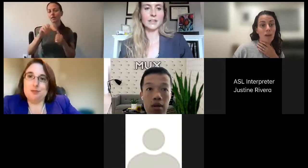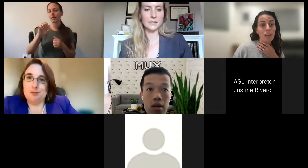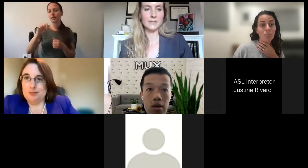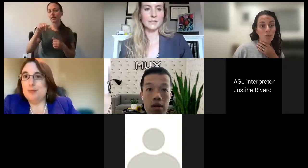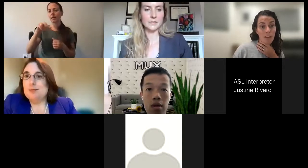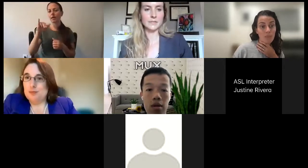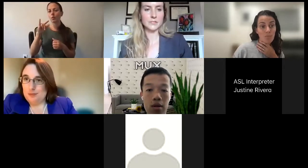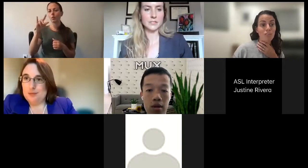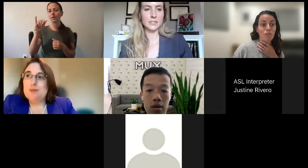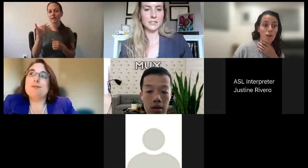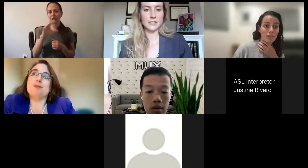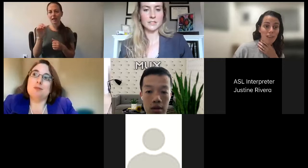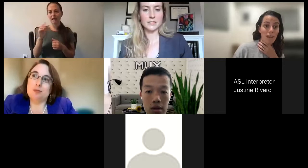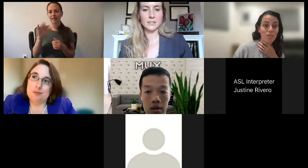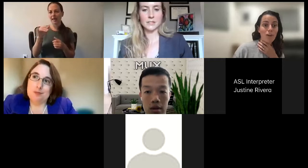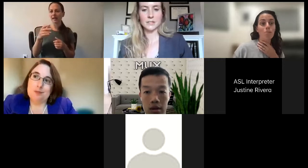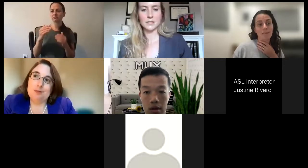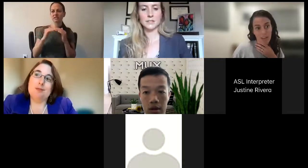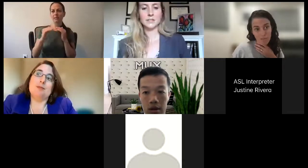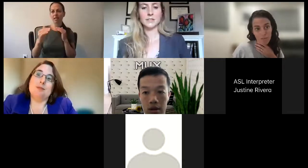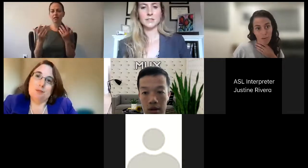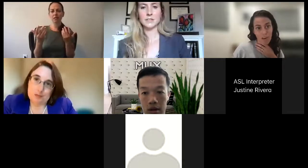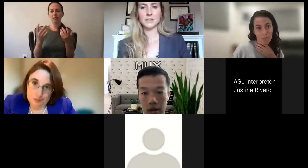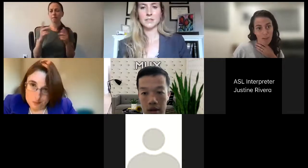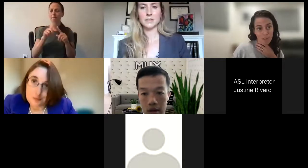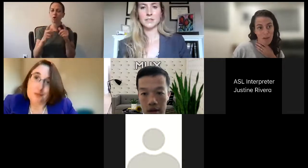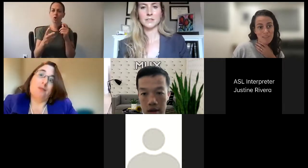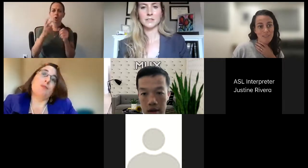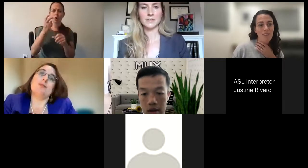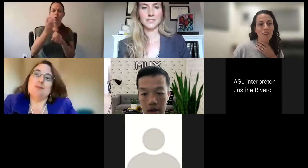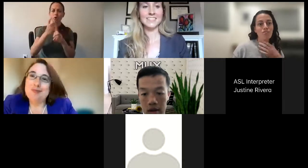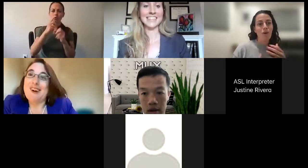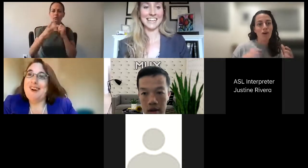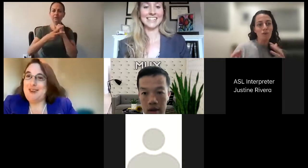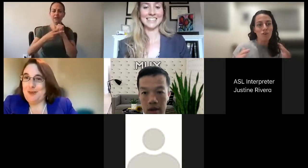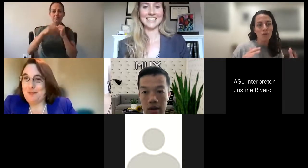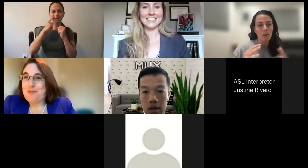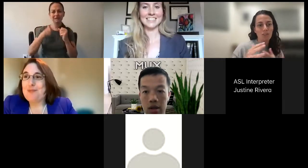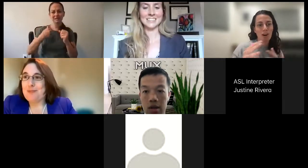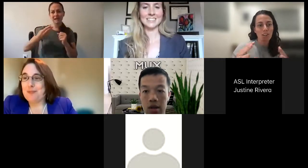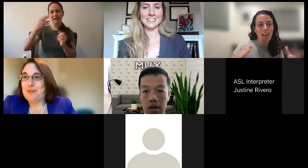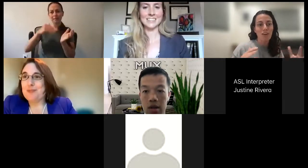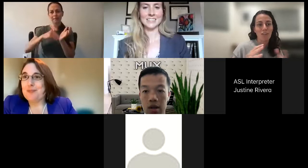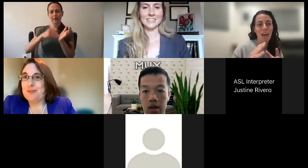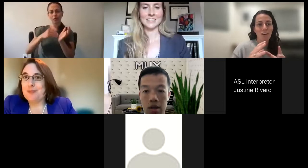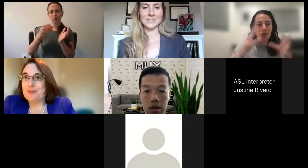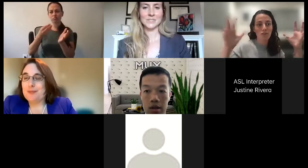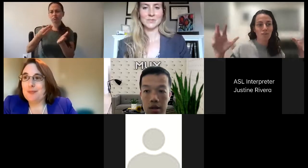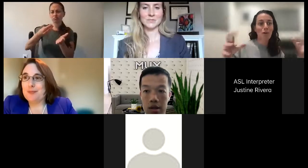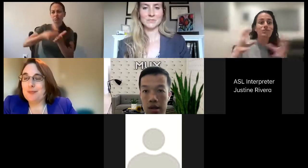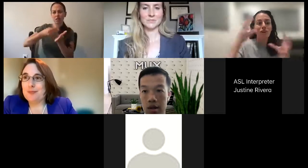provides. But it cuts both ways, because it's harder to save because I have very high medical expenses. So I don't know if you guys want to tackle